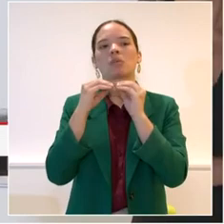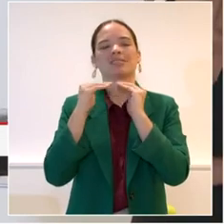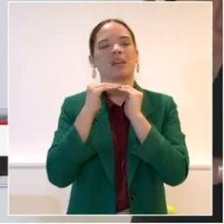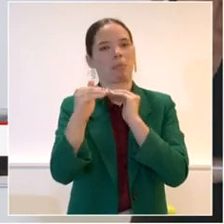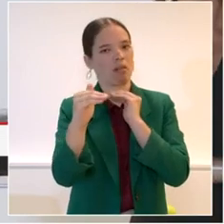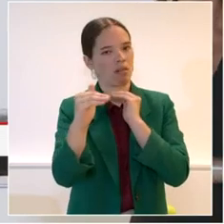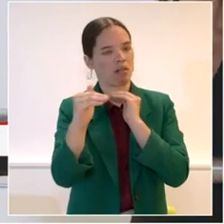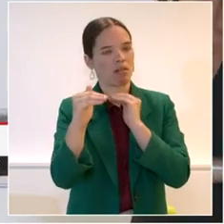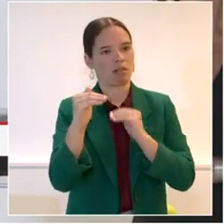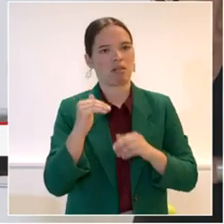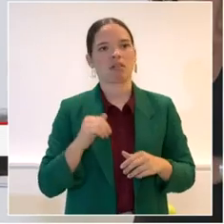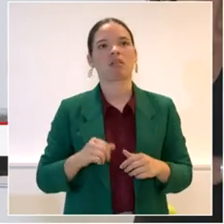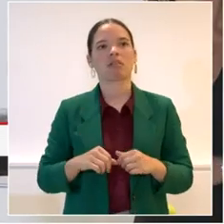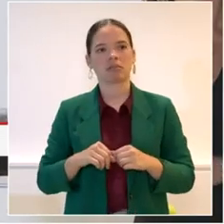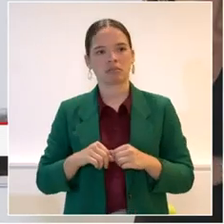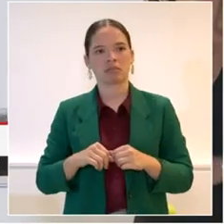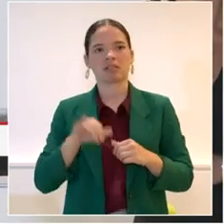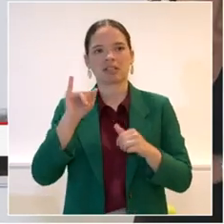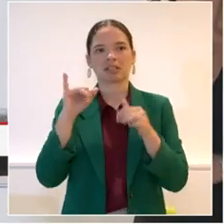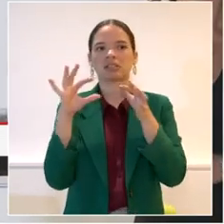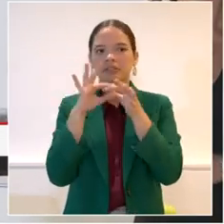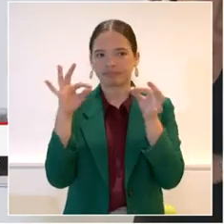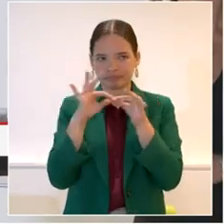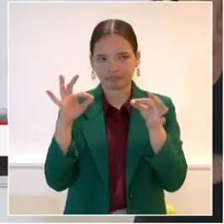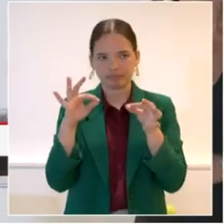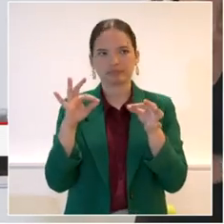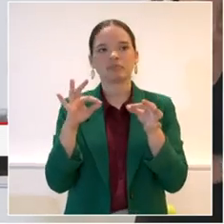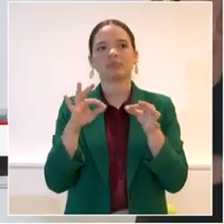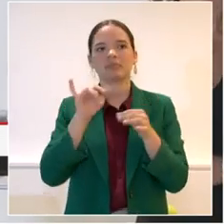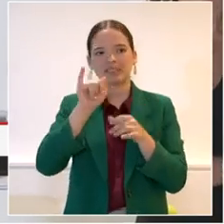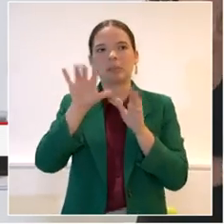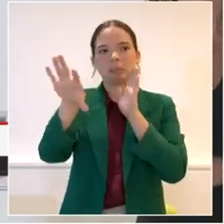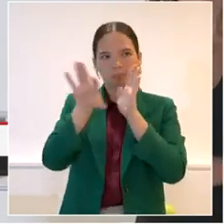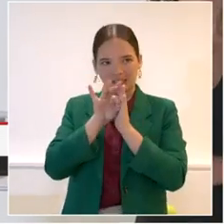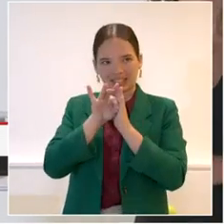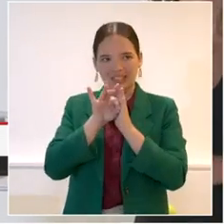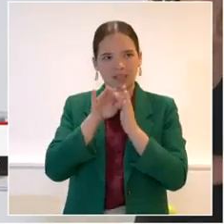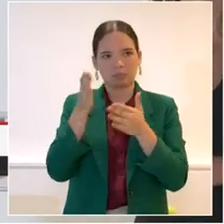they said, once you have to choose between either